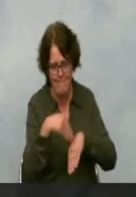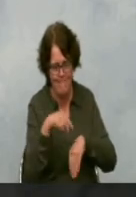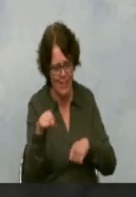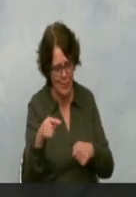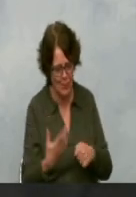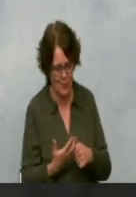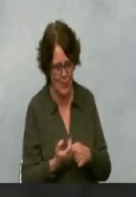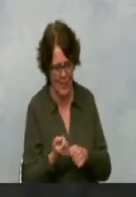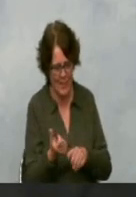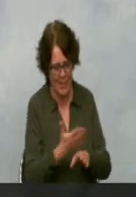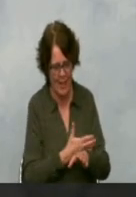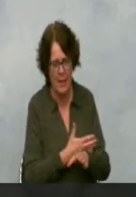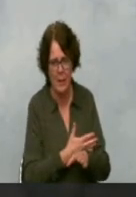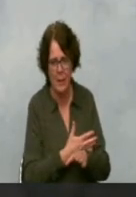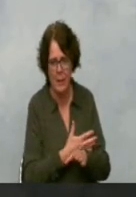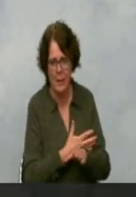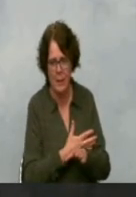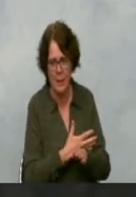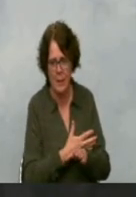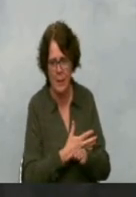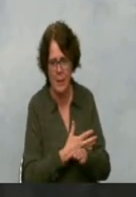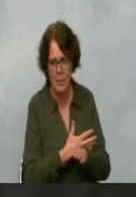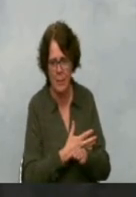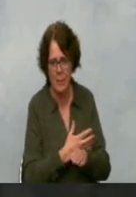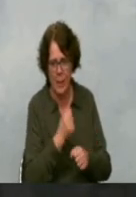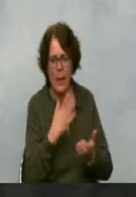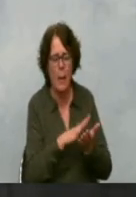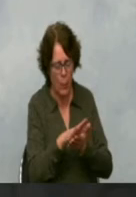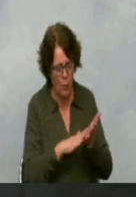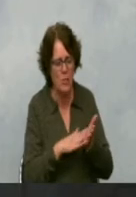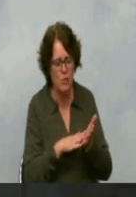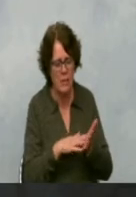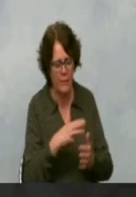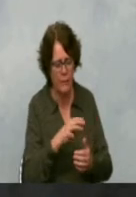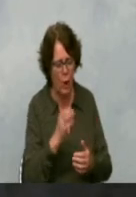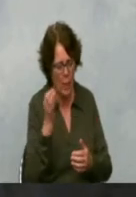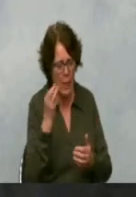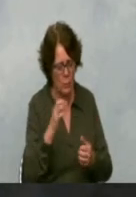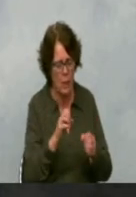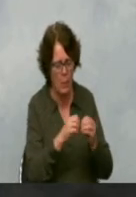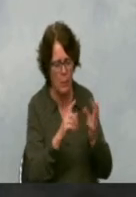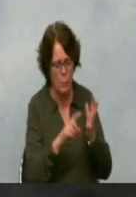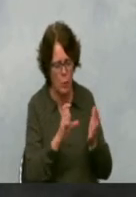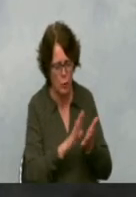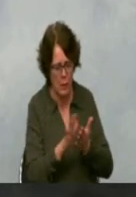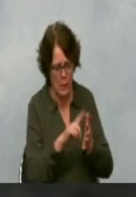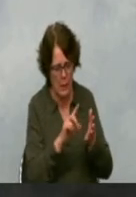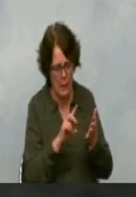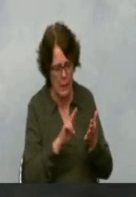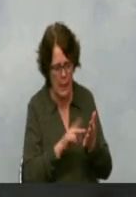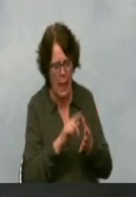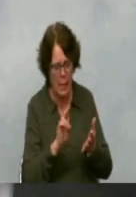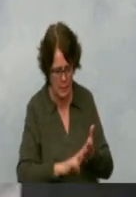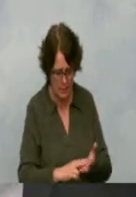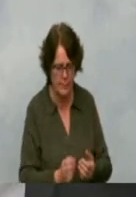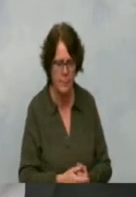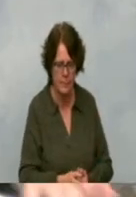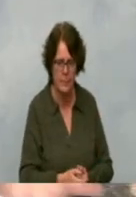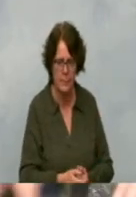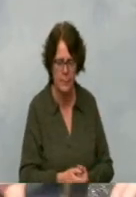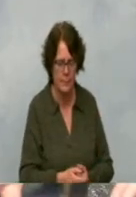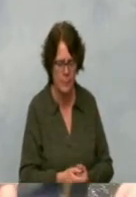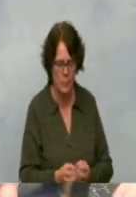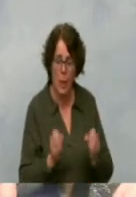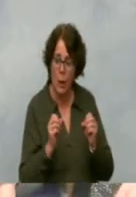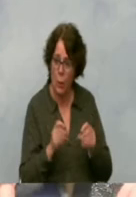but Archie Buchanan, can I put the apologies in for him, please? Okay. I've got a message. Thank you. Okay, are there